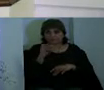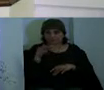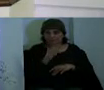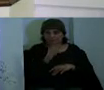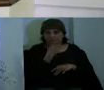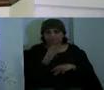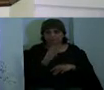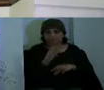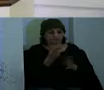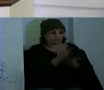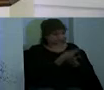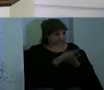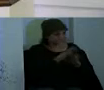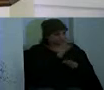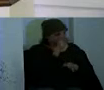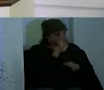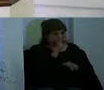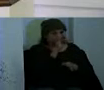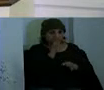conception, and through